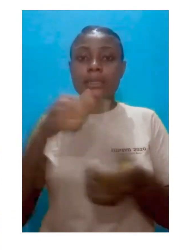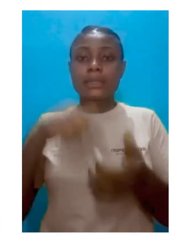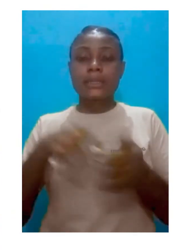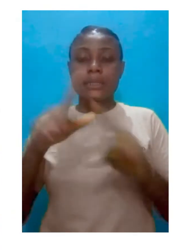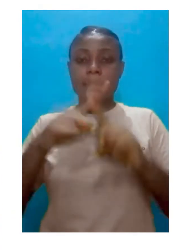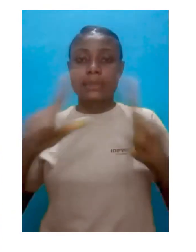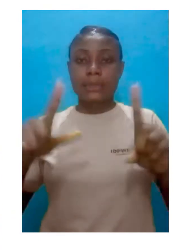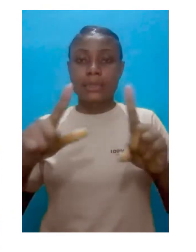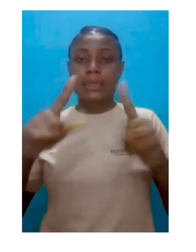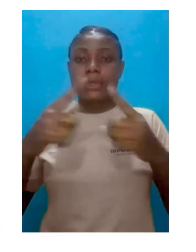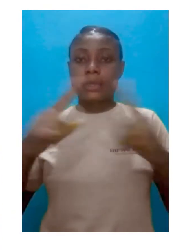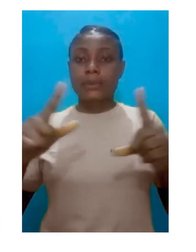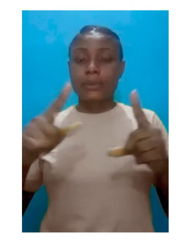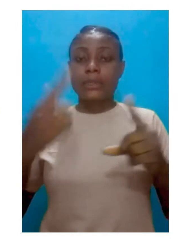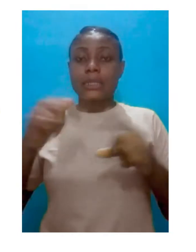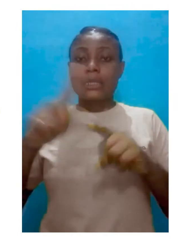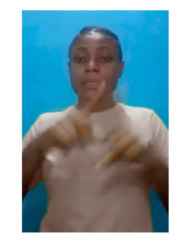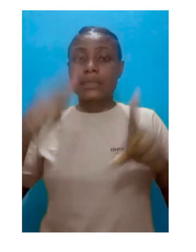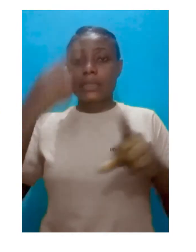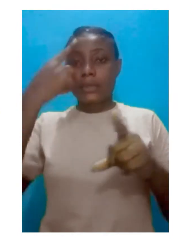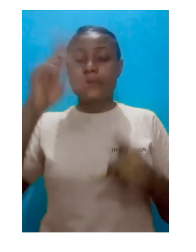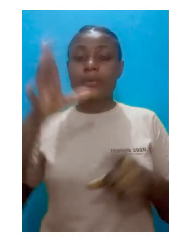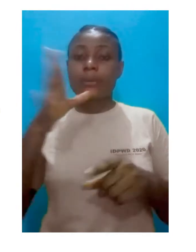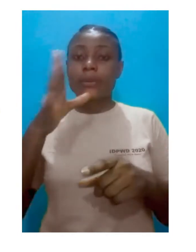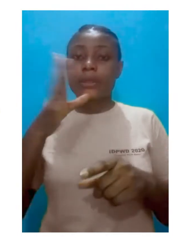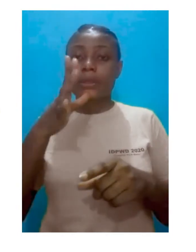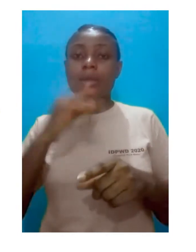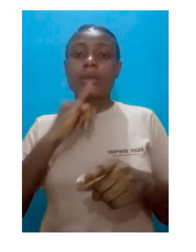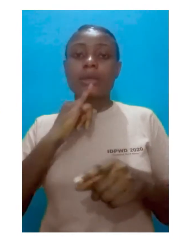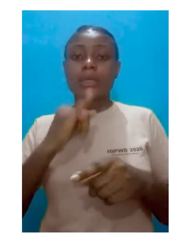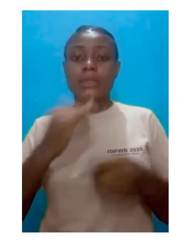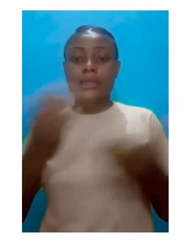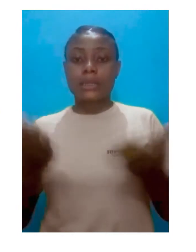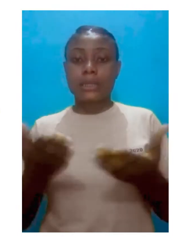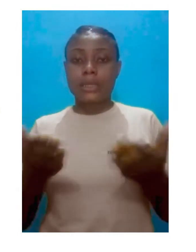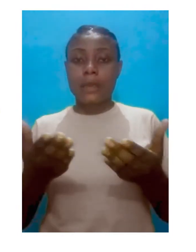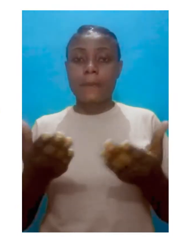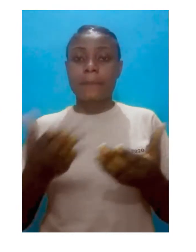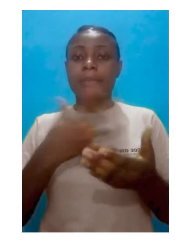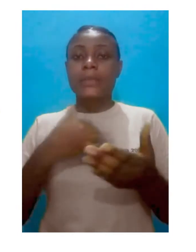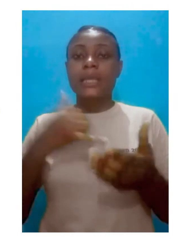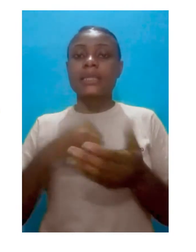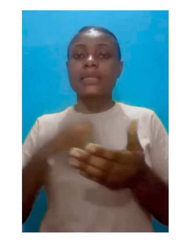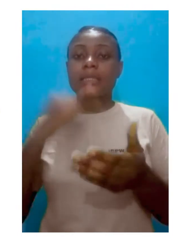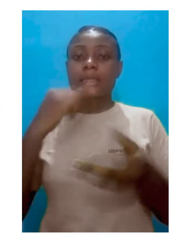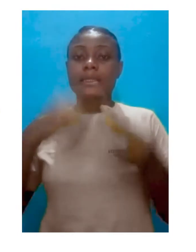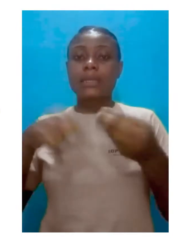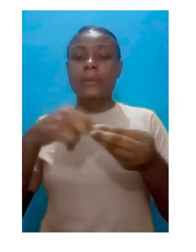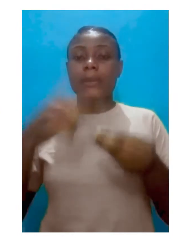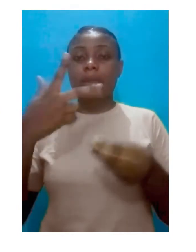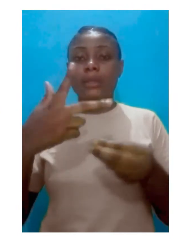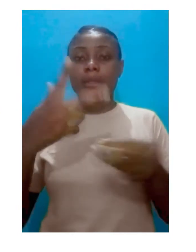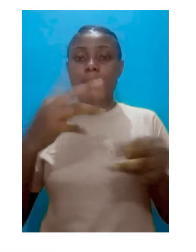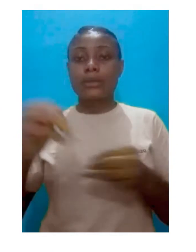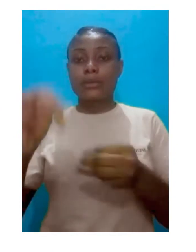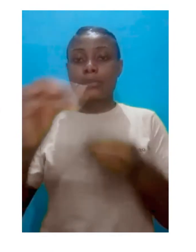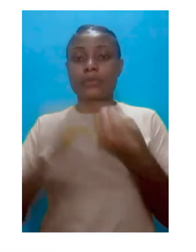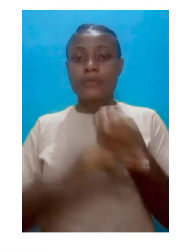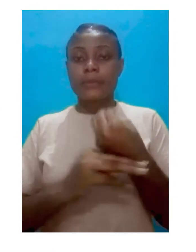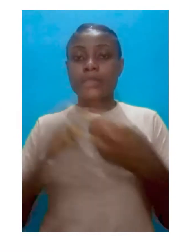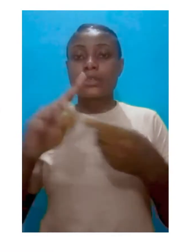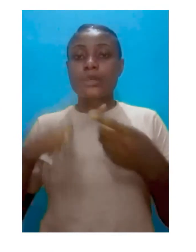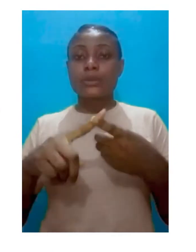when we were collecting this sign language, the sign for mother is here, and is